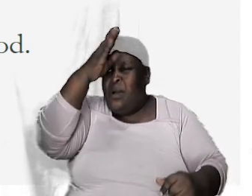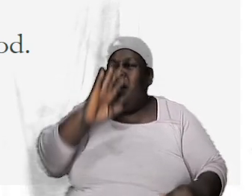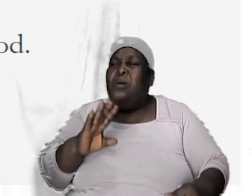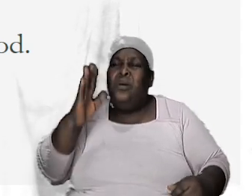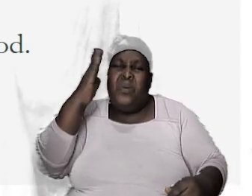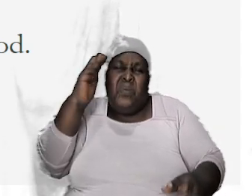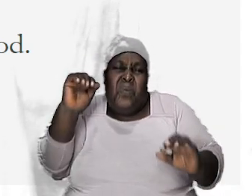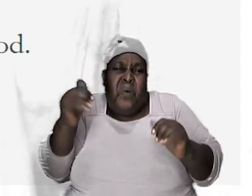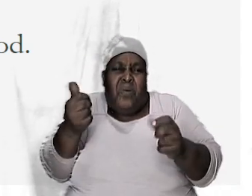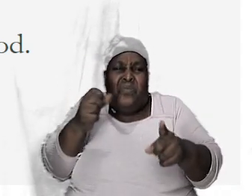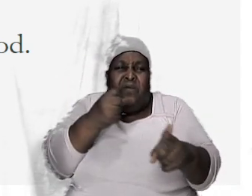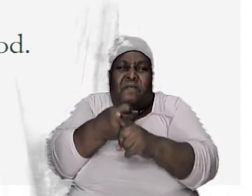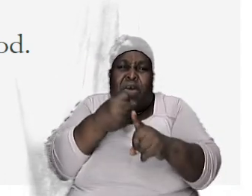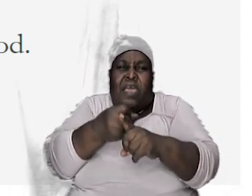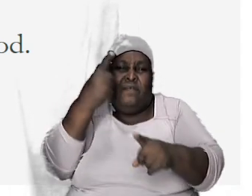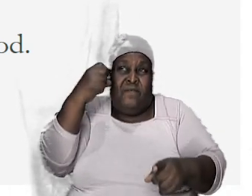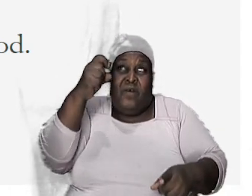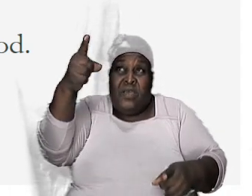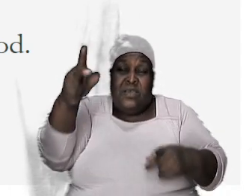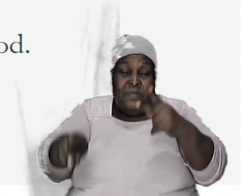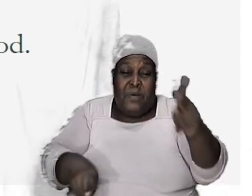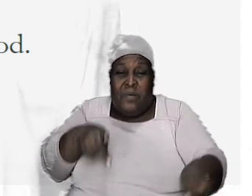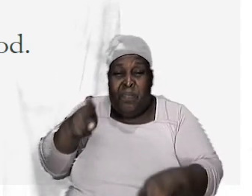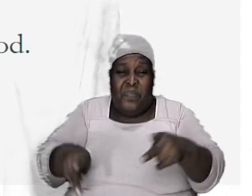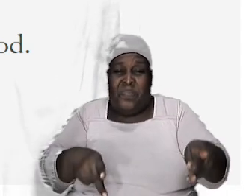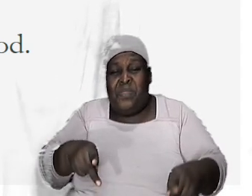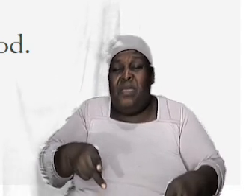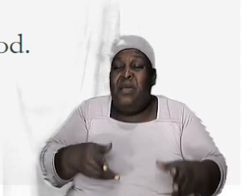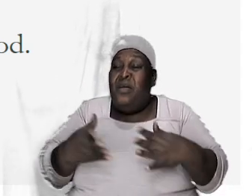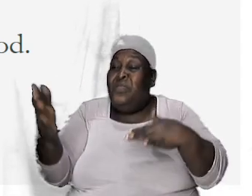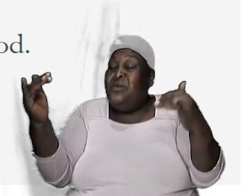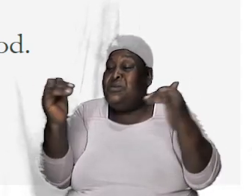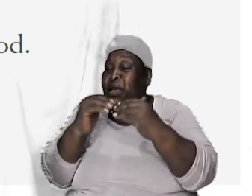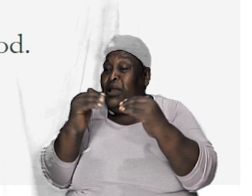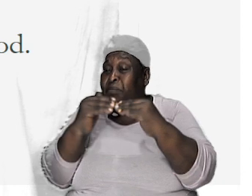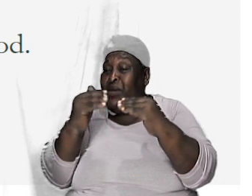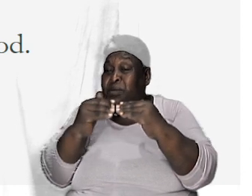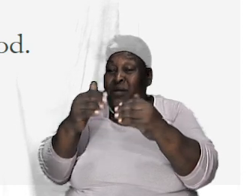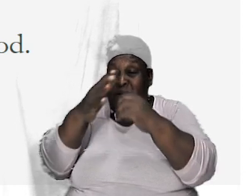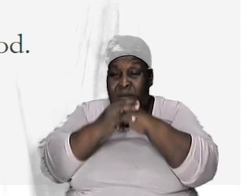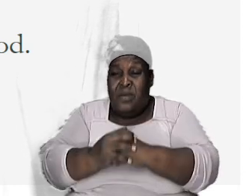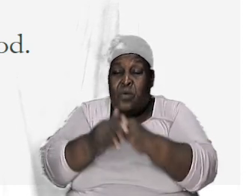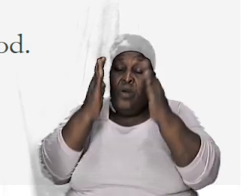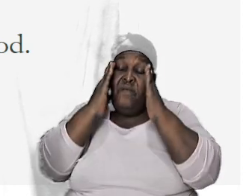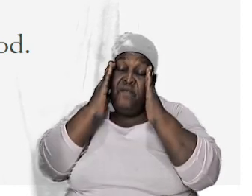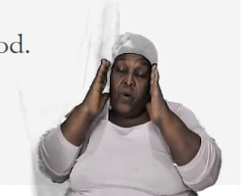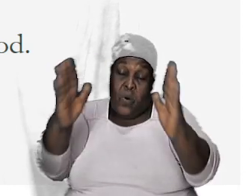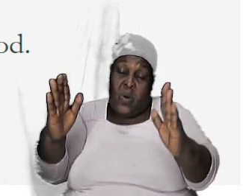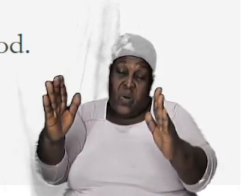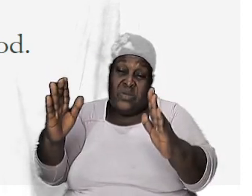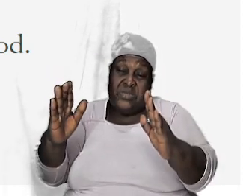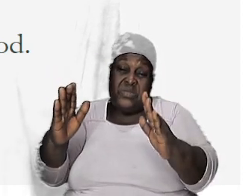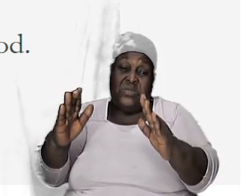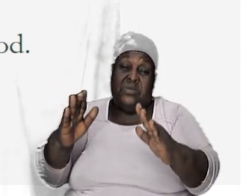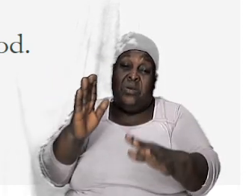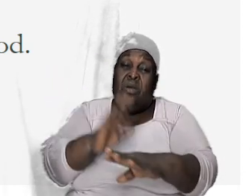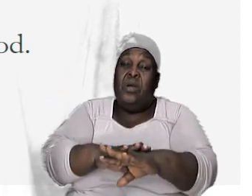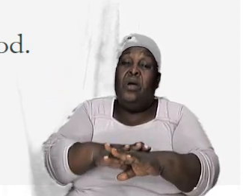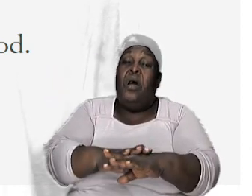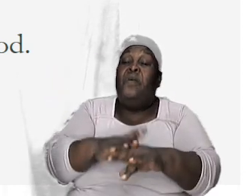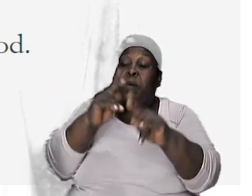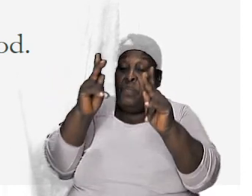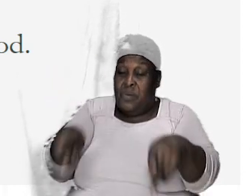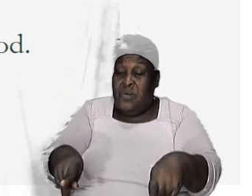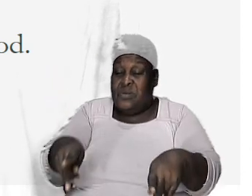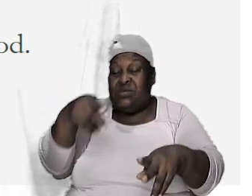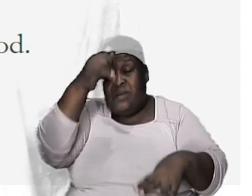for his people. But there is an element of worship where we're now focusing on the person of